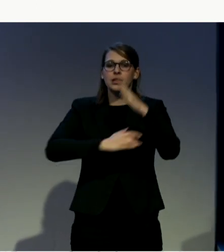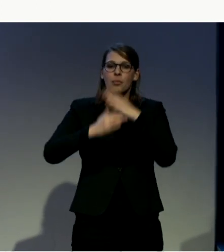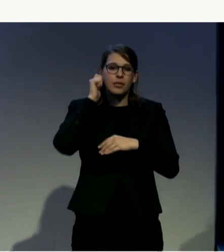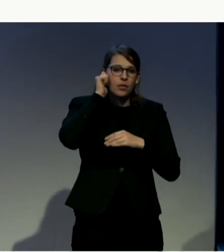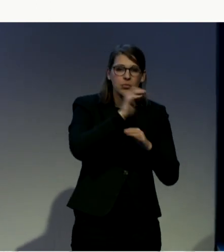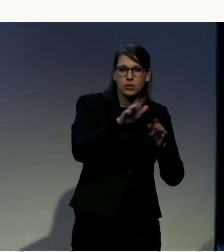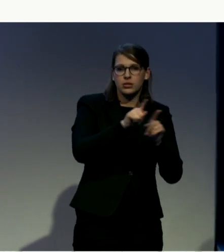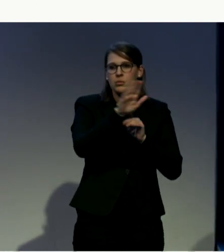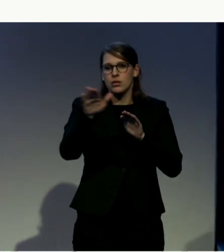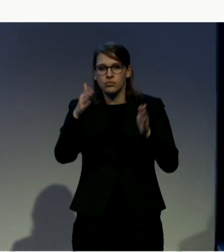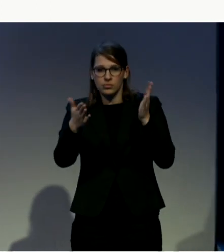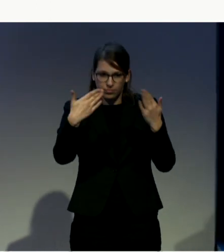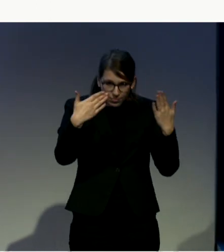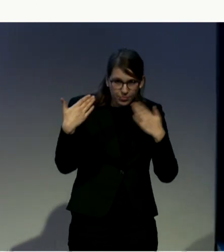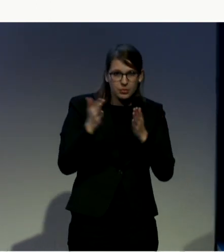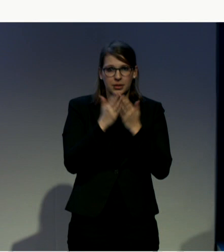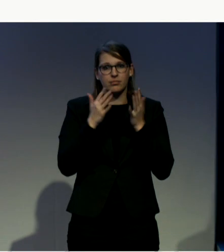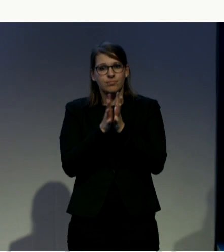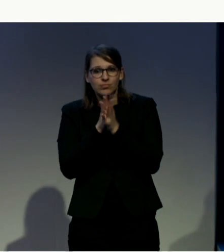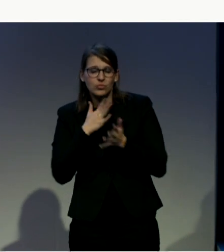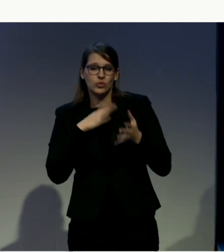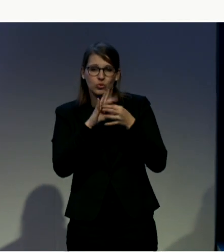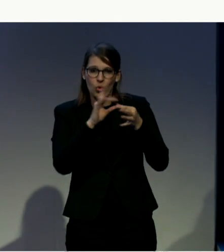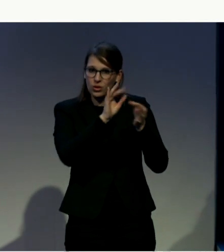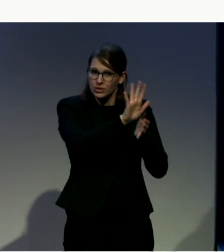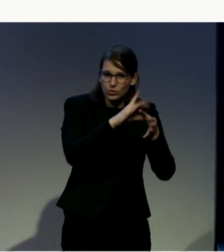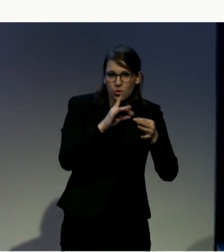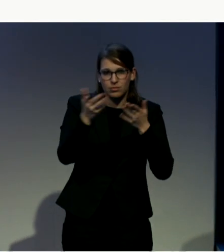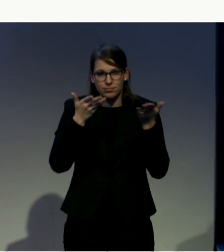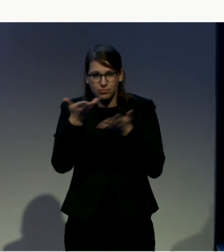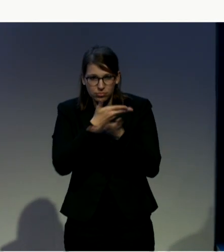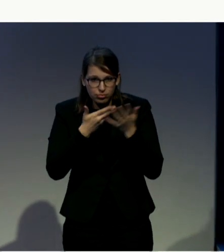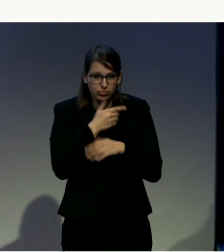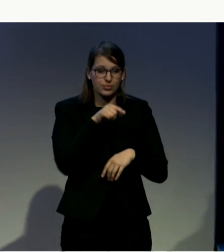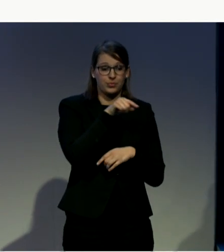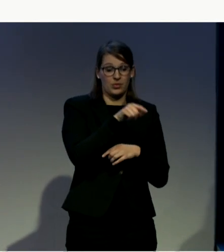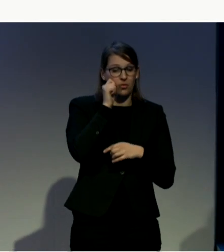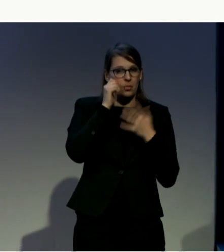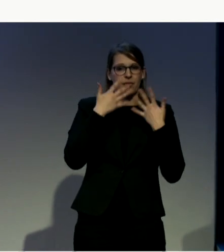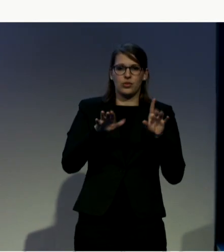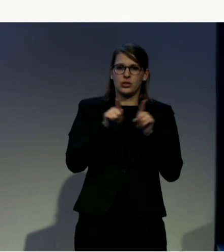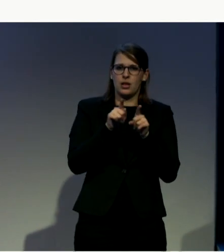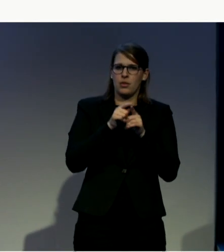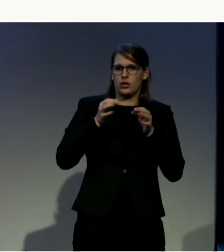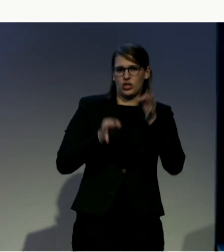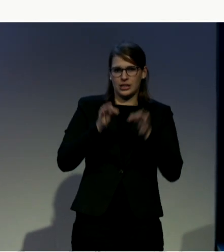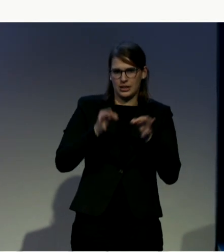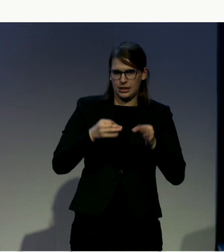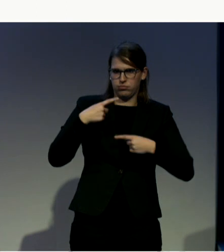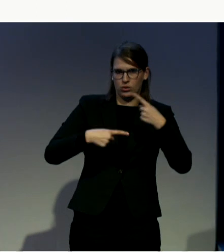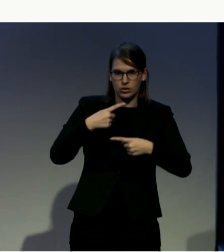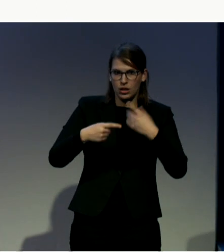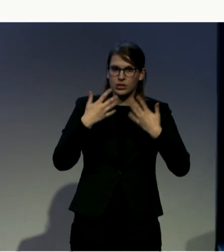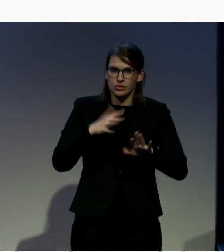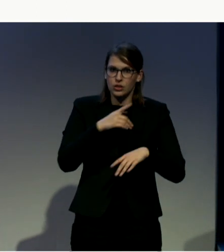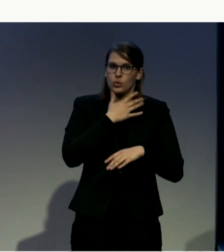had a case in court which had delayed for a longer period, and I wanted to help the case. But what